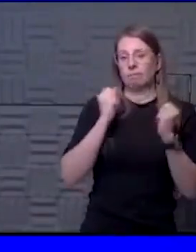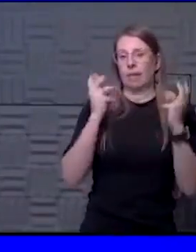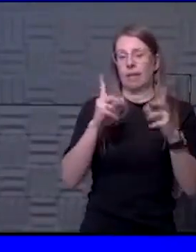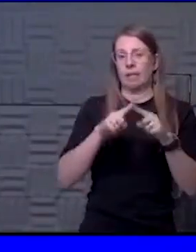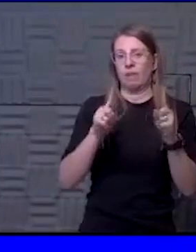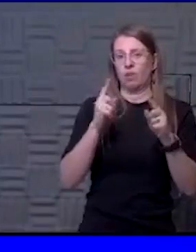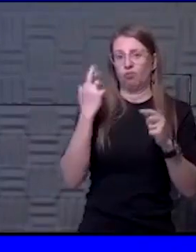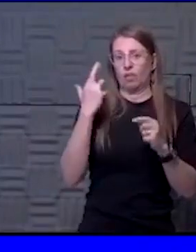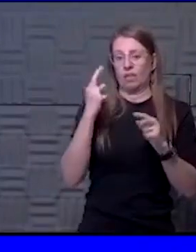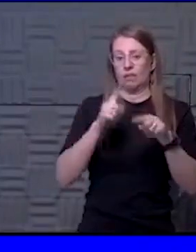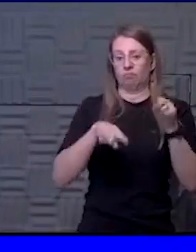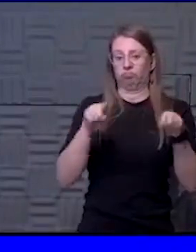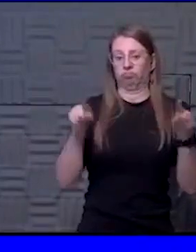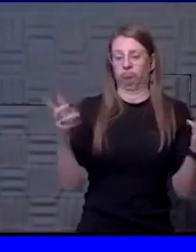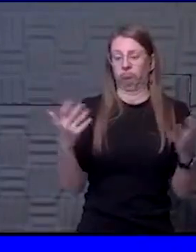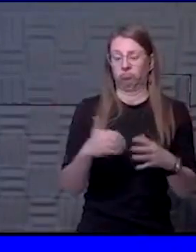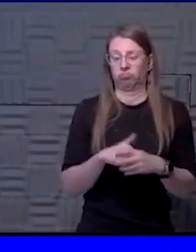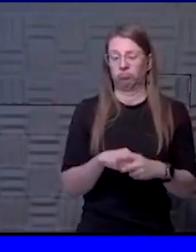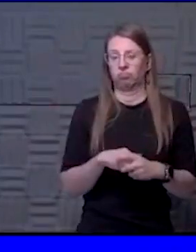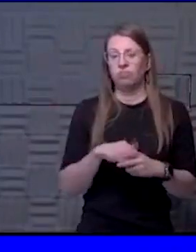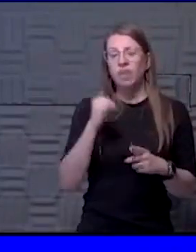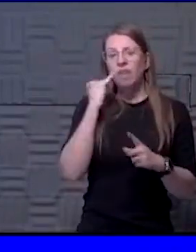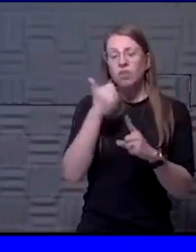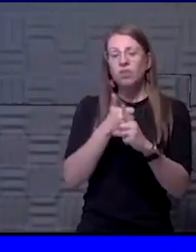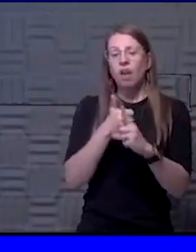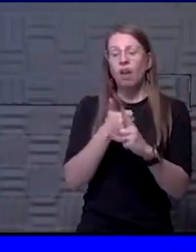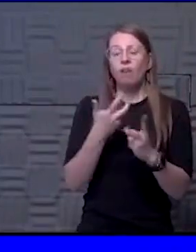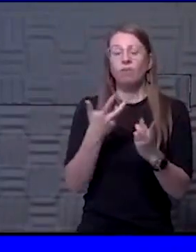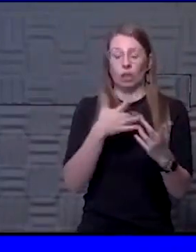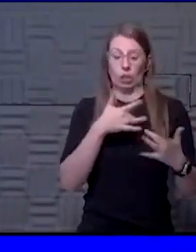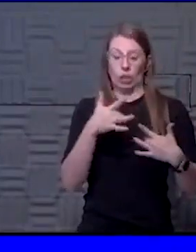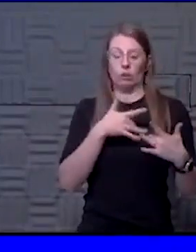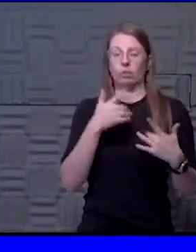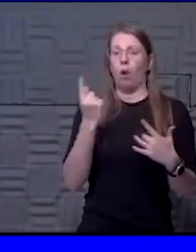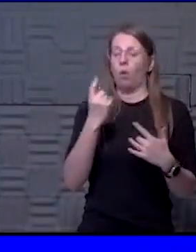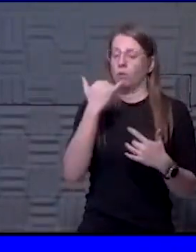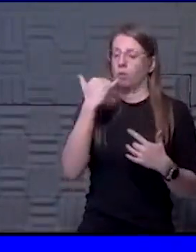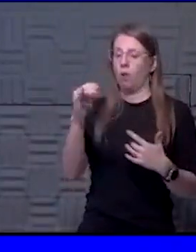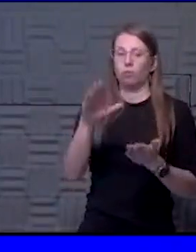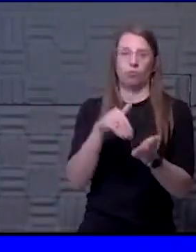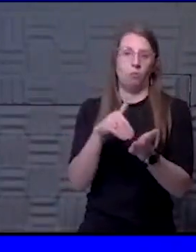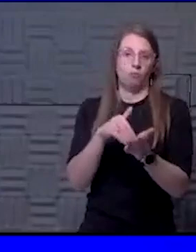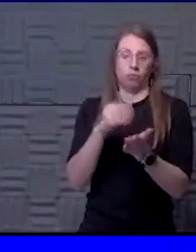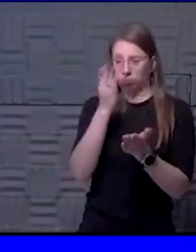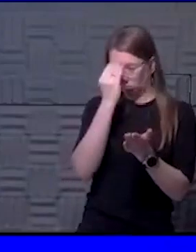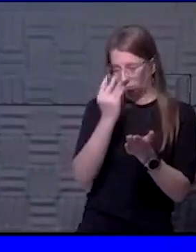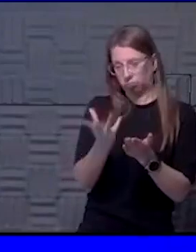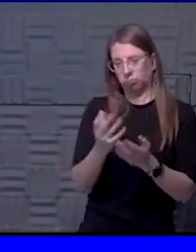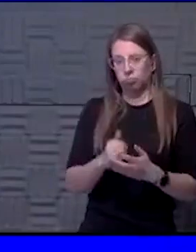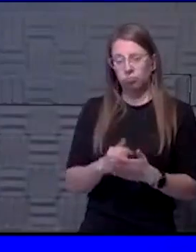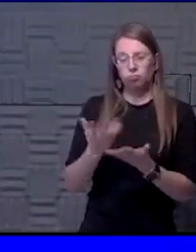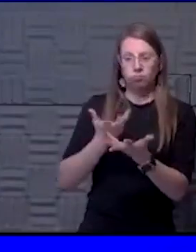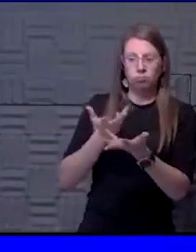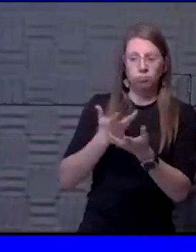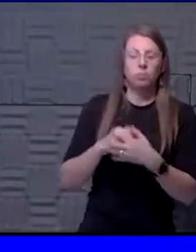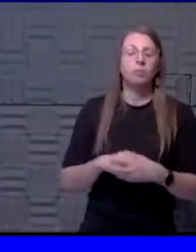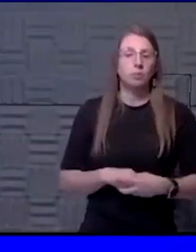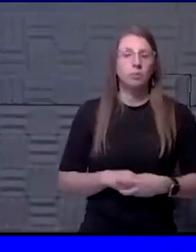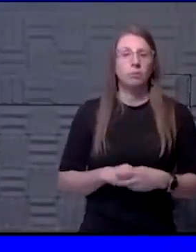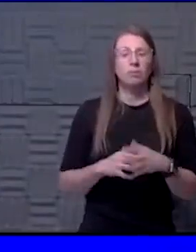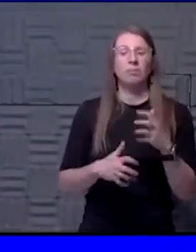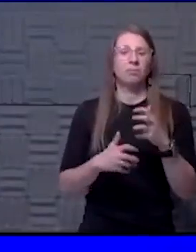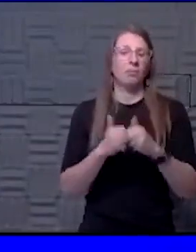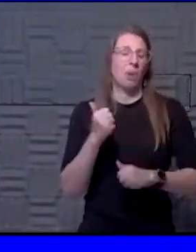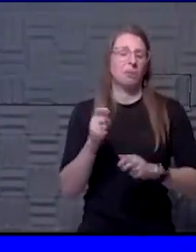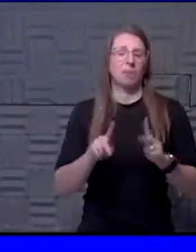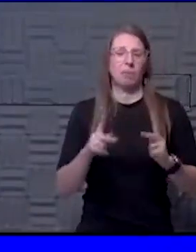feel. And, if you have concerns, the answer is always call your healthcare provider and talk to them about it. But, most